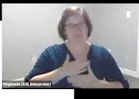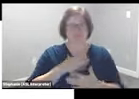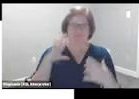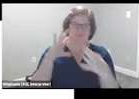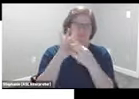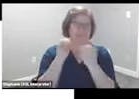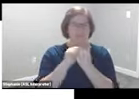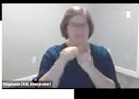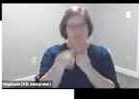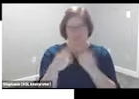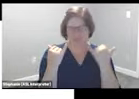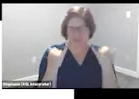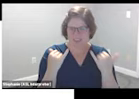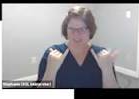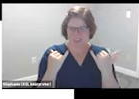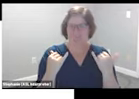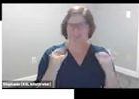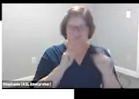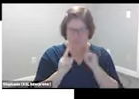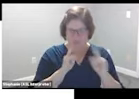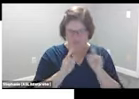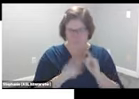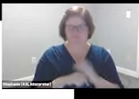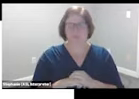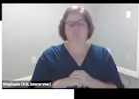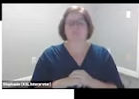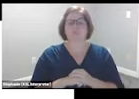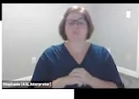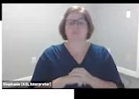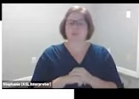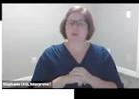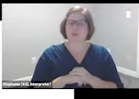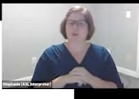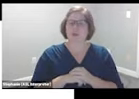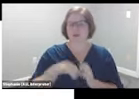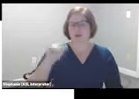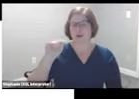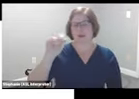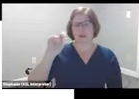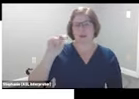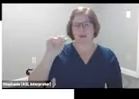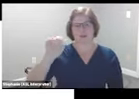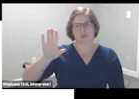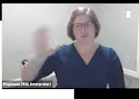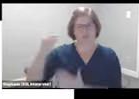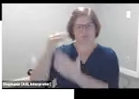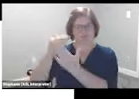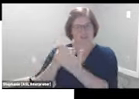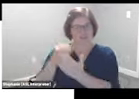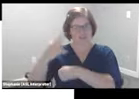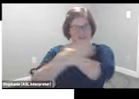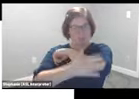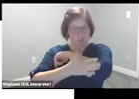you today and have this conversation. I did notice in Anna's list of participating countries that